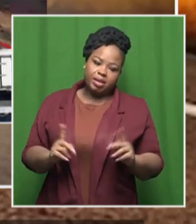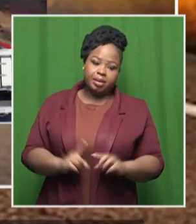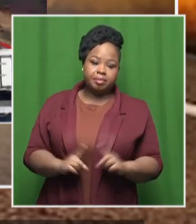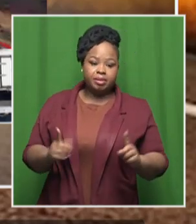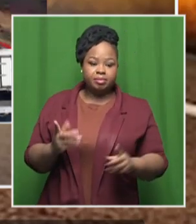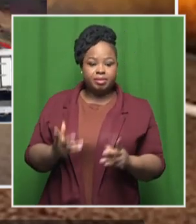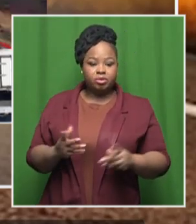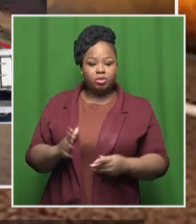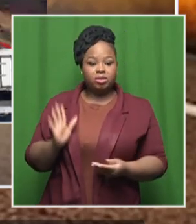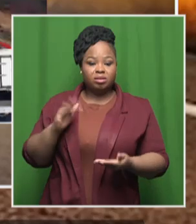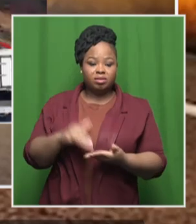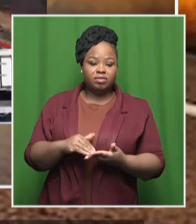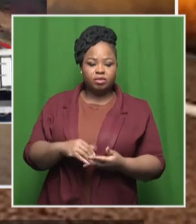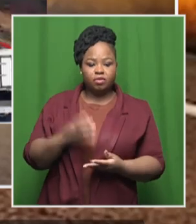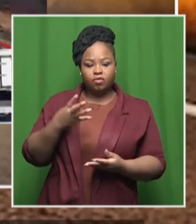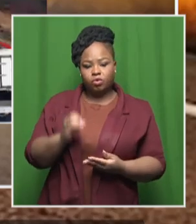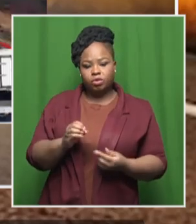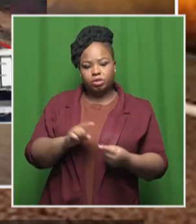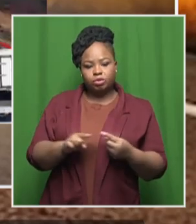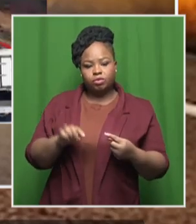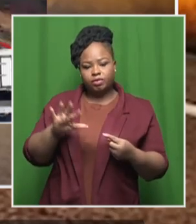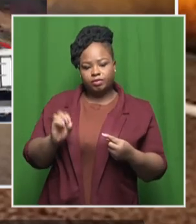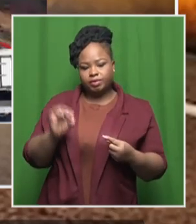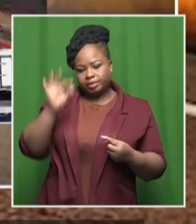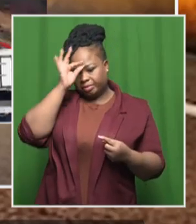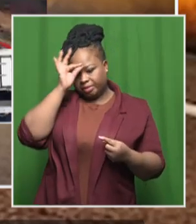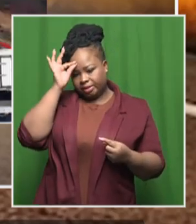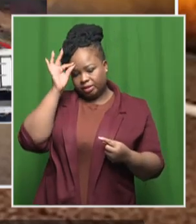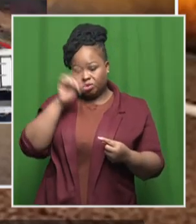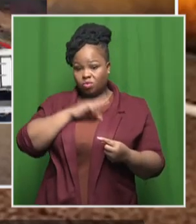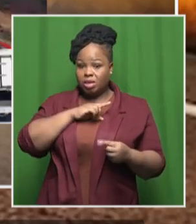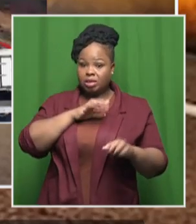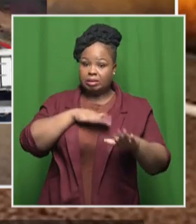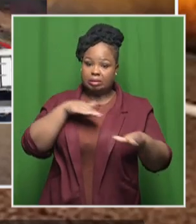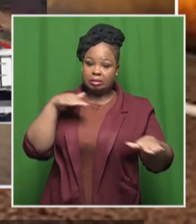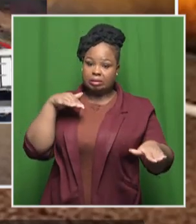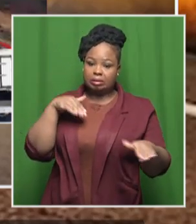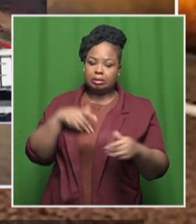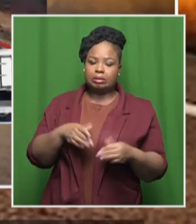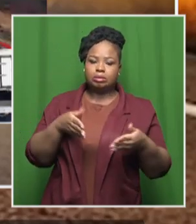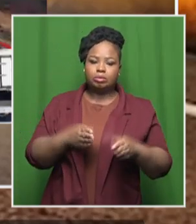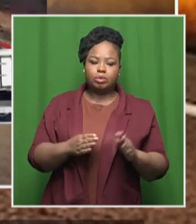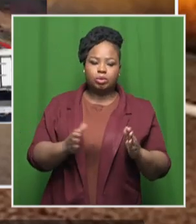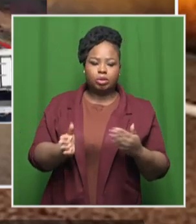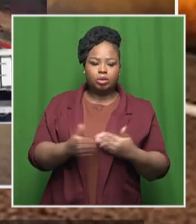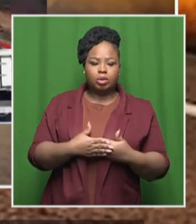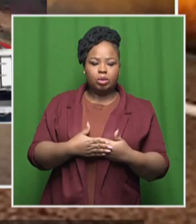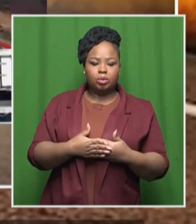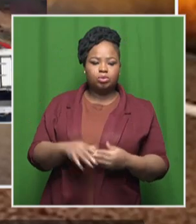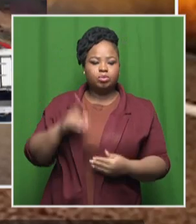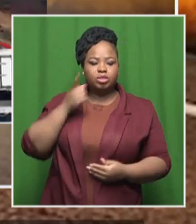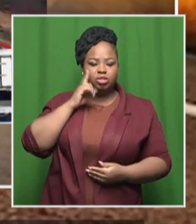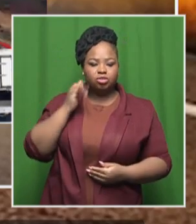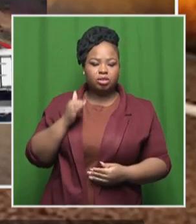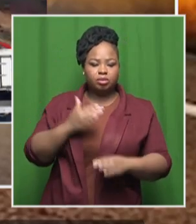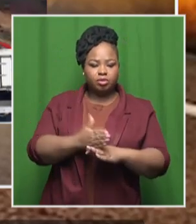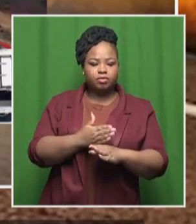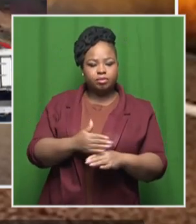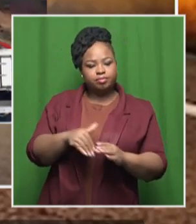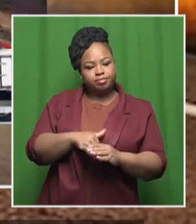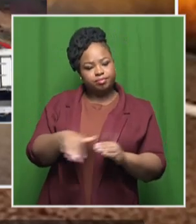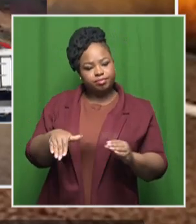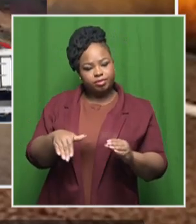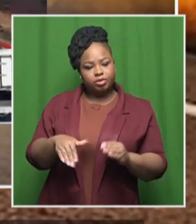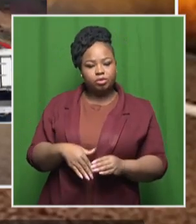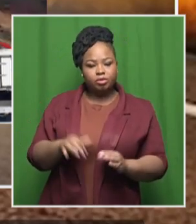get there and it's a 40 or 50 minute wait because the intensification of the lane closures. So check before you travel, certainly for those time critical